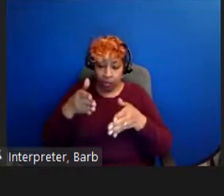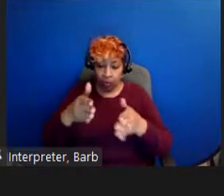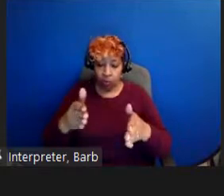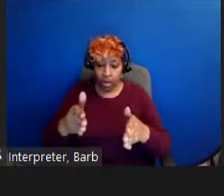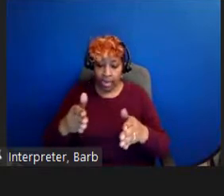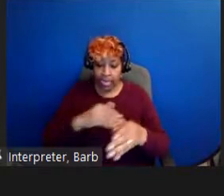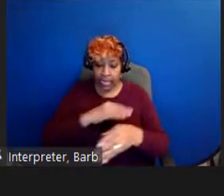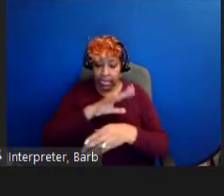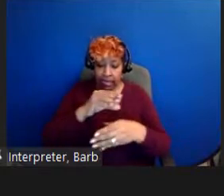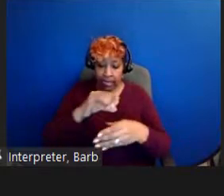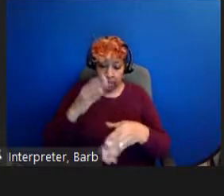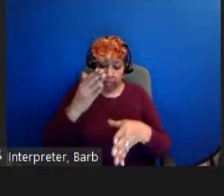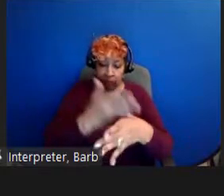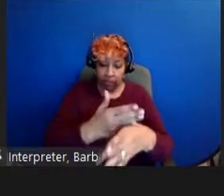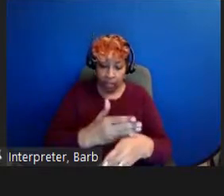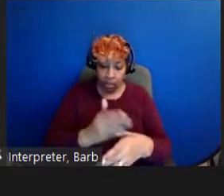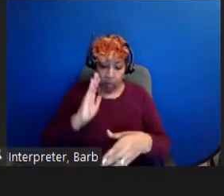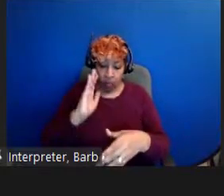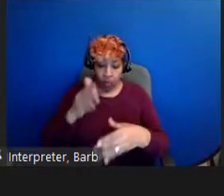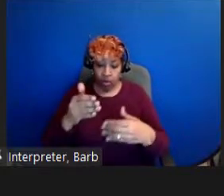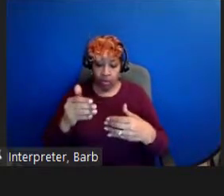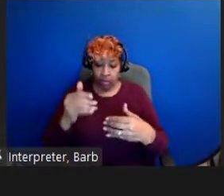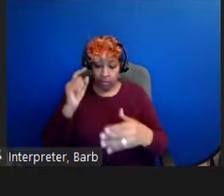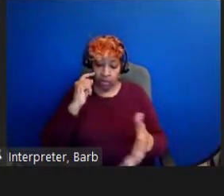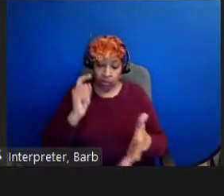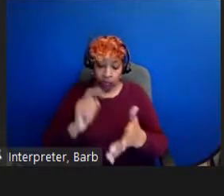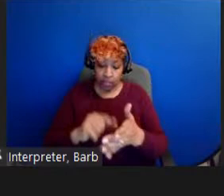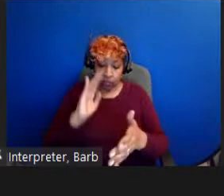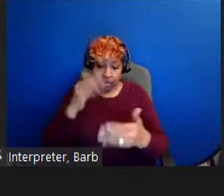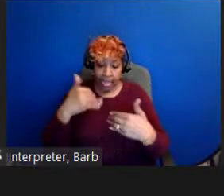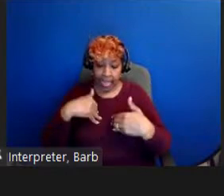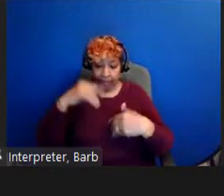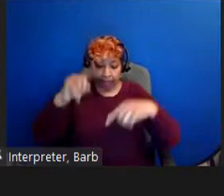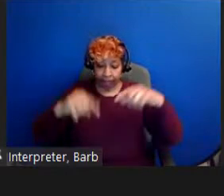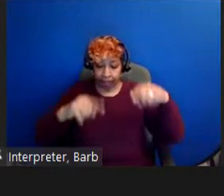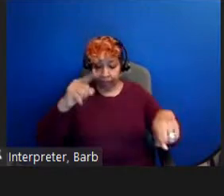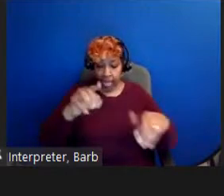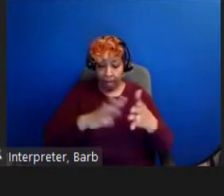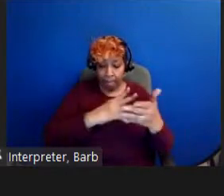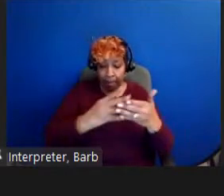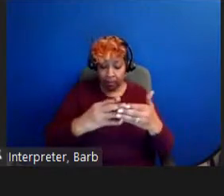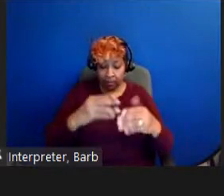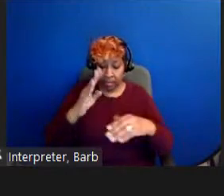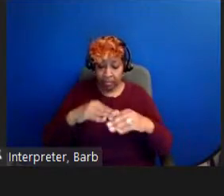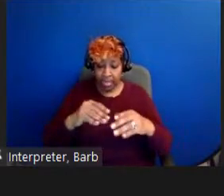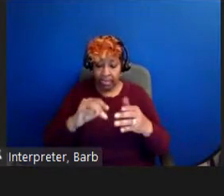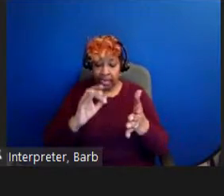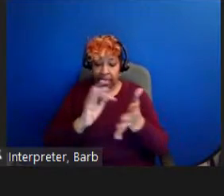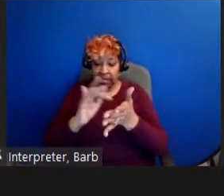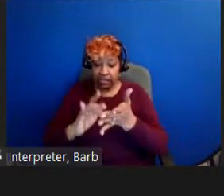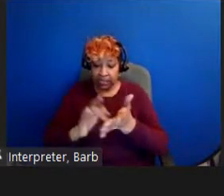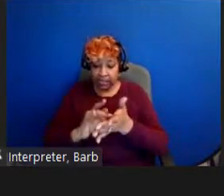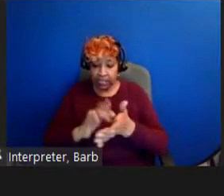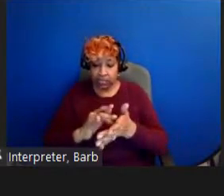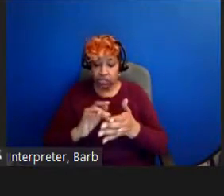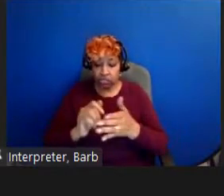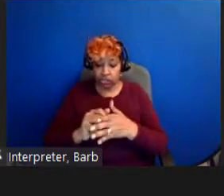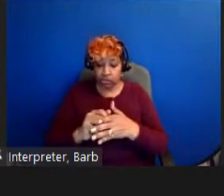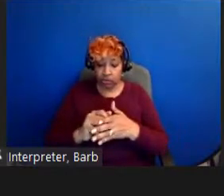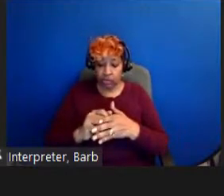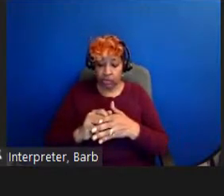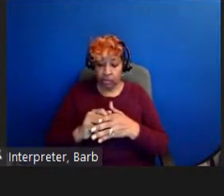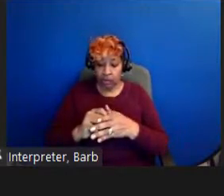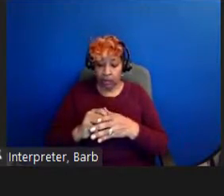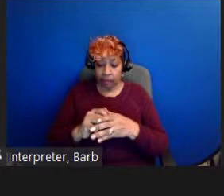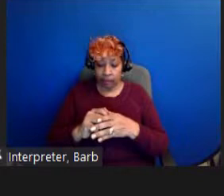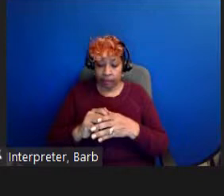different metrics than a digital signage at a bus stop. So we'll have specific metrics that we would set up. Will we be